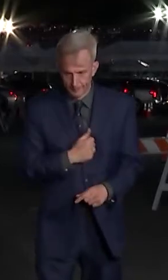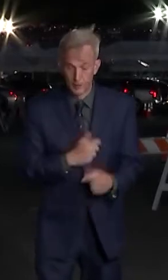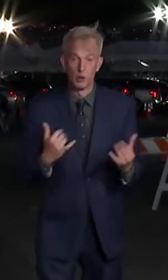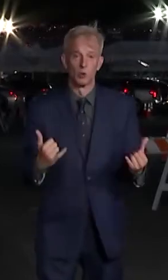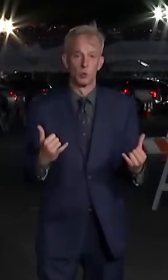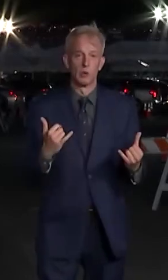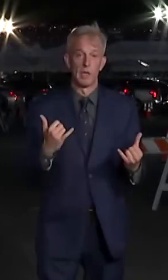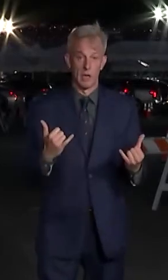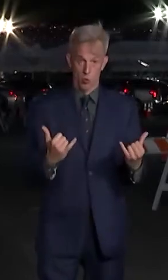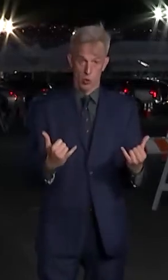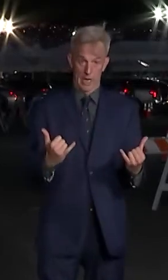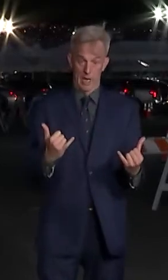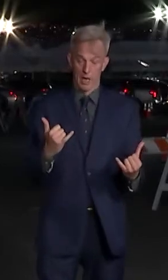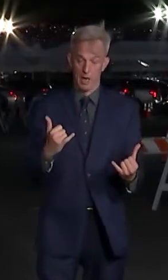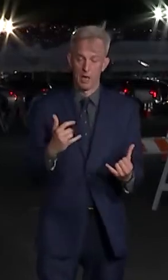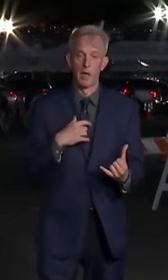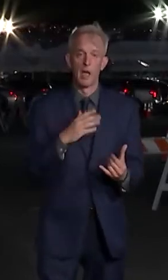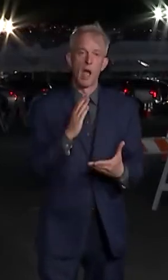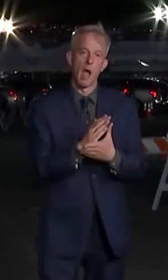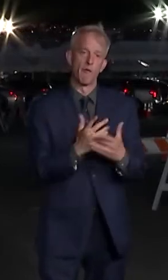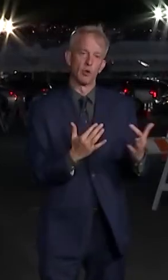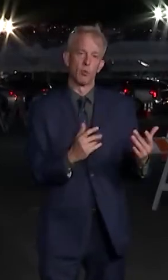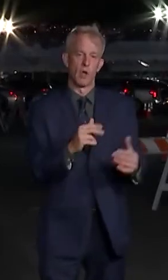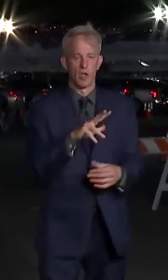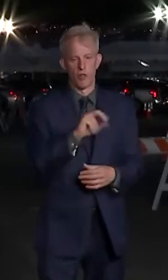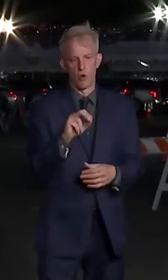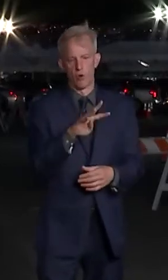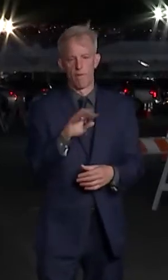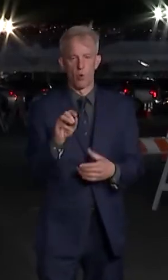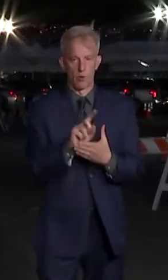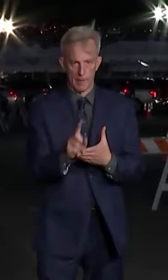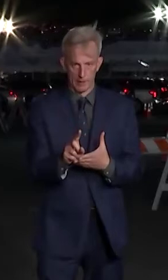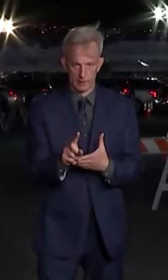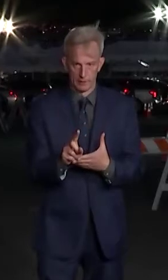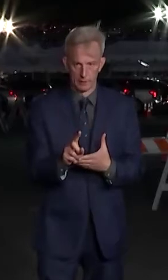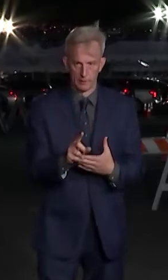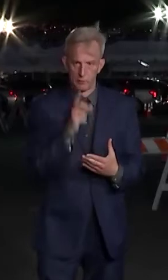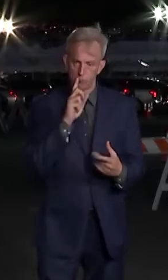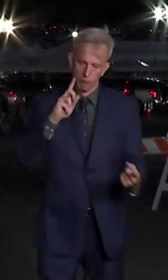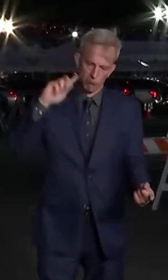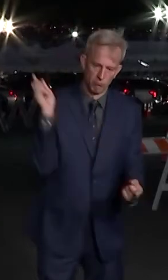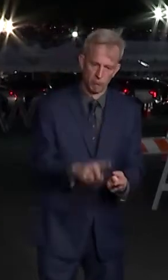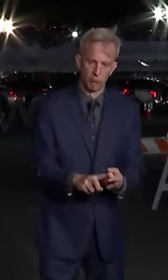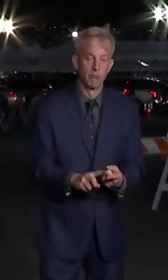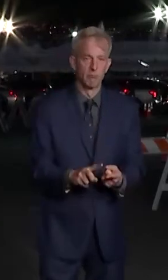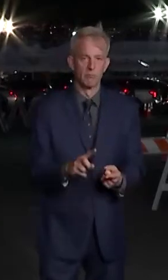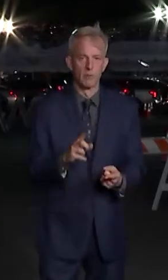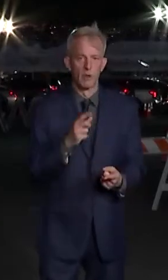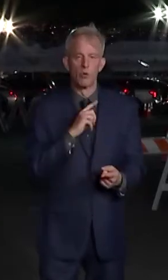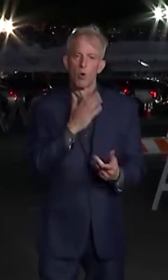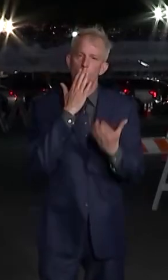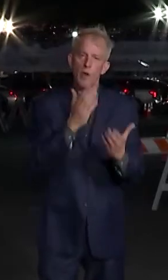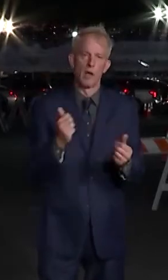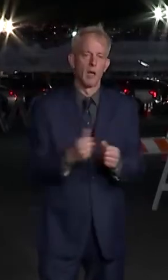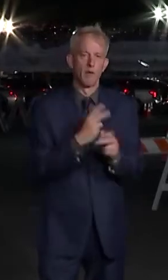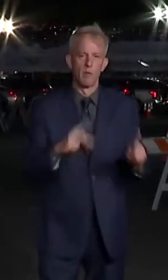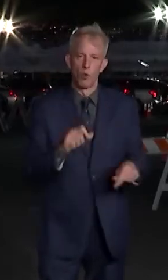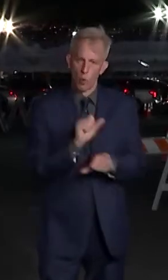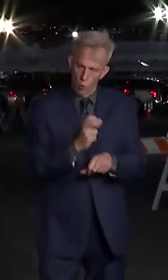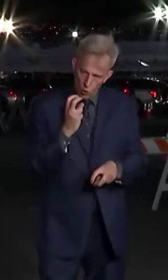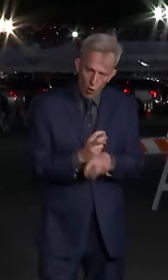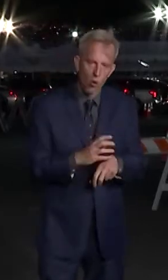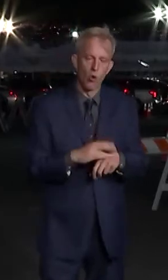been 30 to 40 minutes before you're there getting your vaccine. Really an extraordinary turnaround, and I want to thank everybody who worked hard on